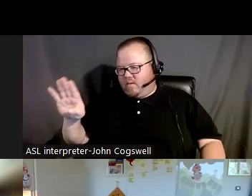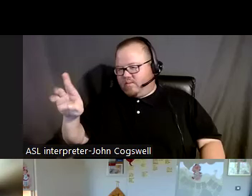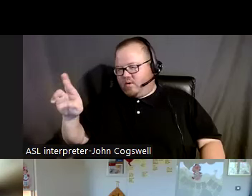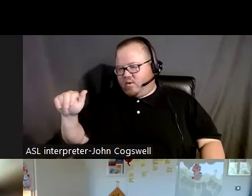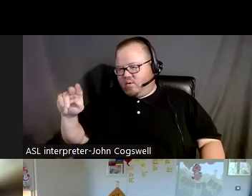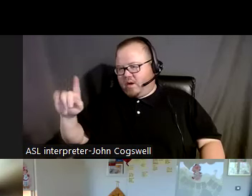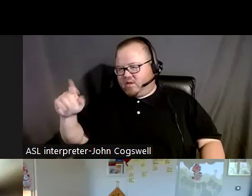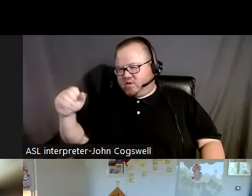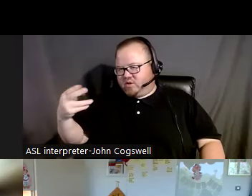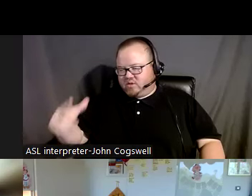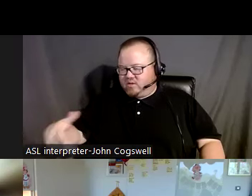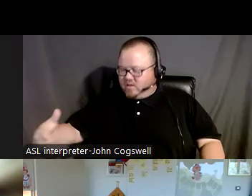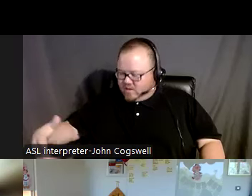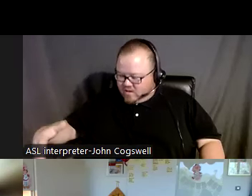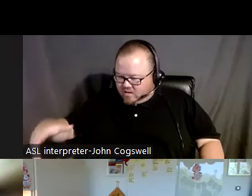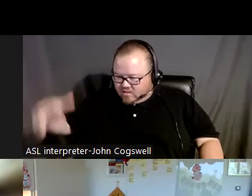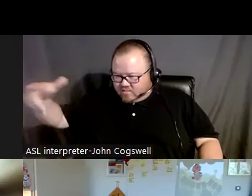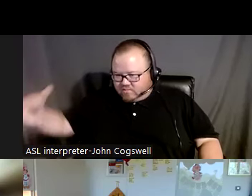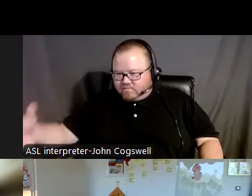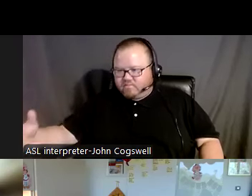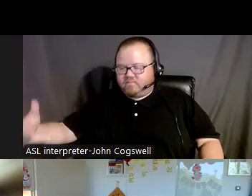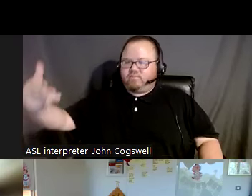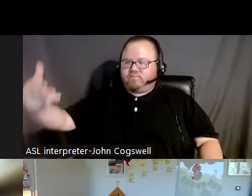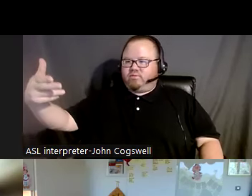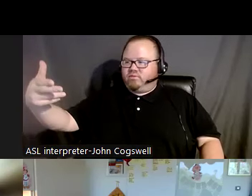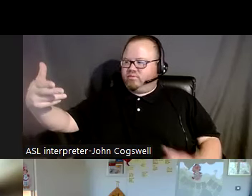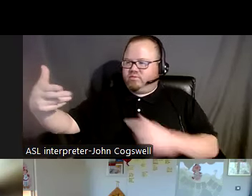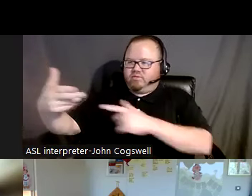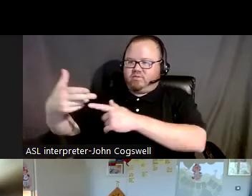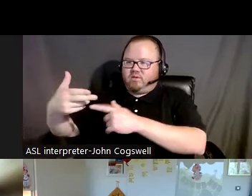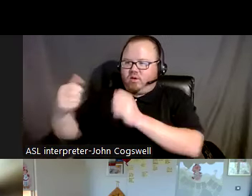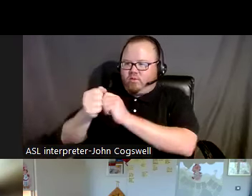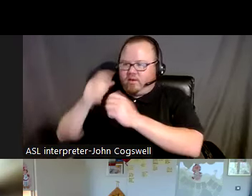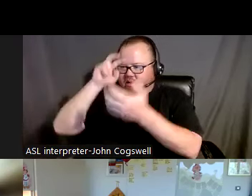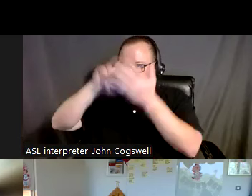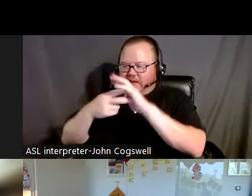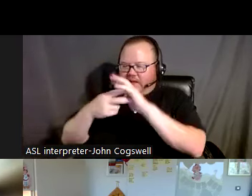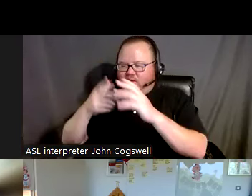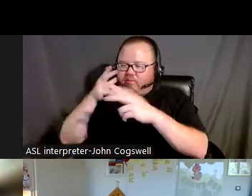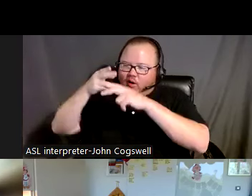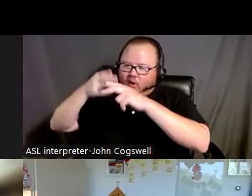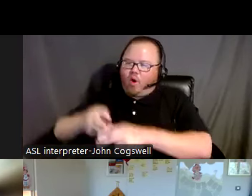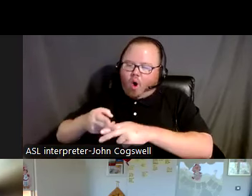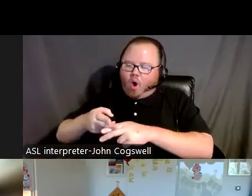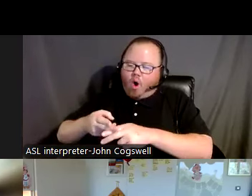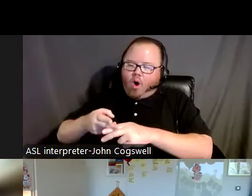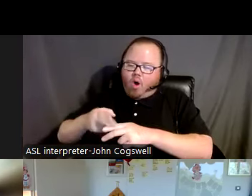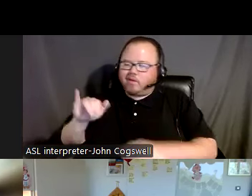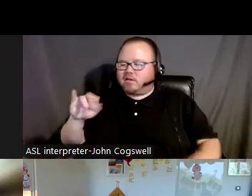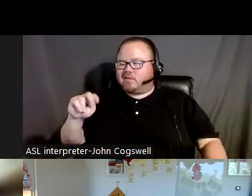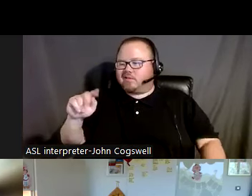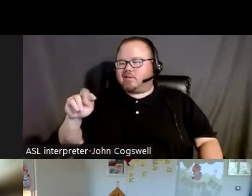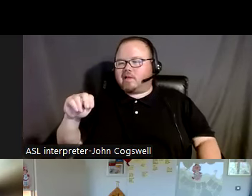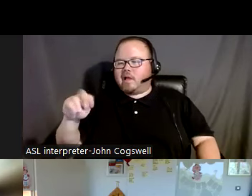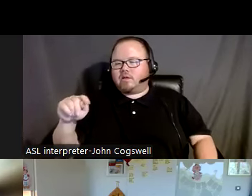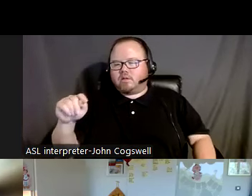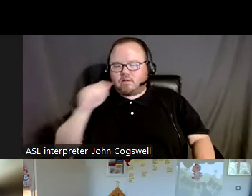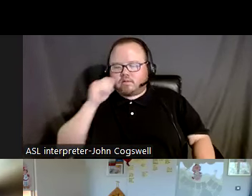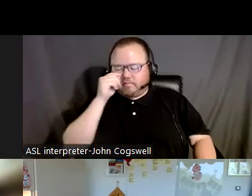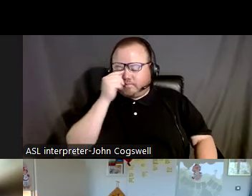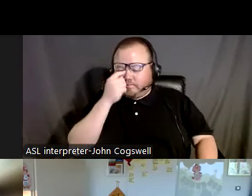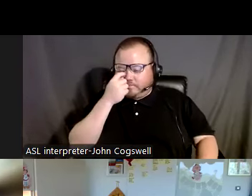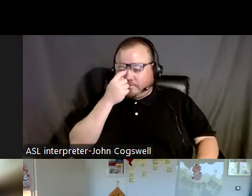up the firearm with the intent of using the firearm would be considered an attempt. Um, but it could also